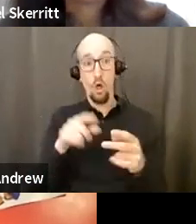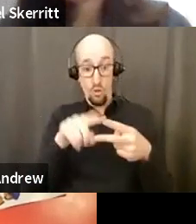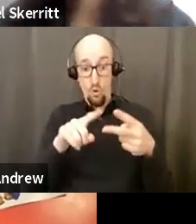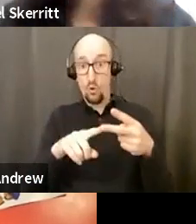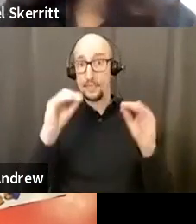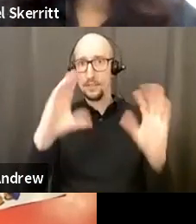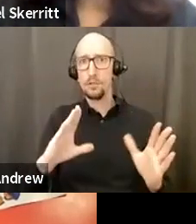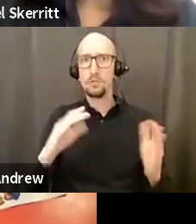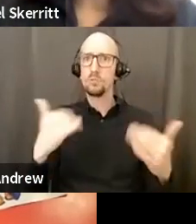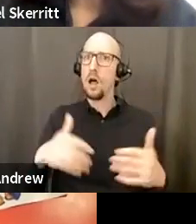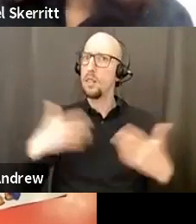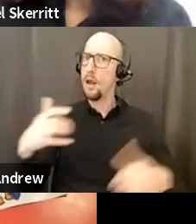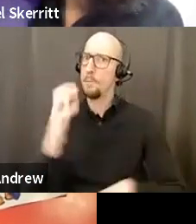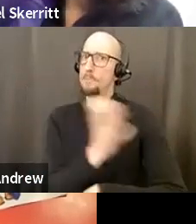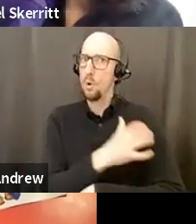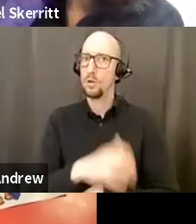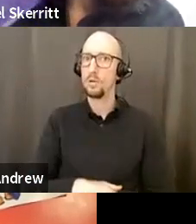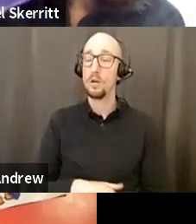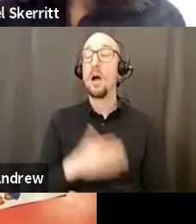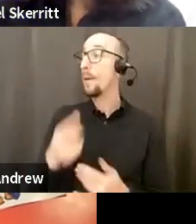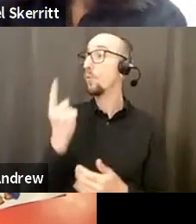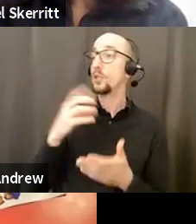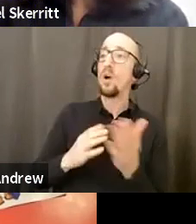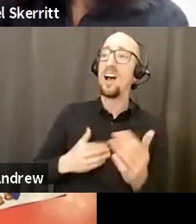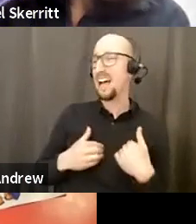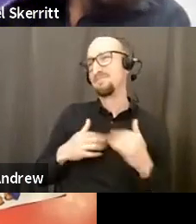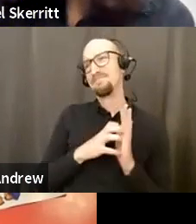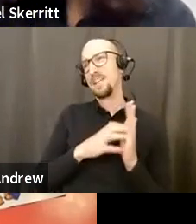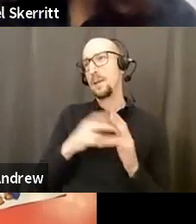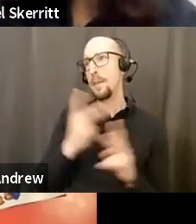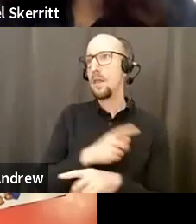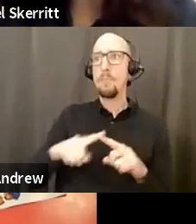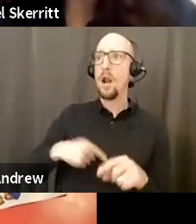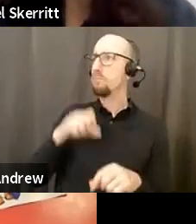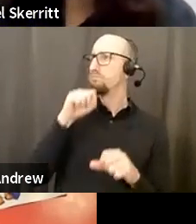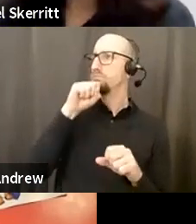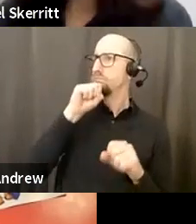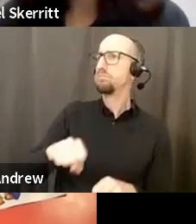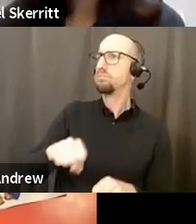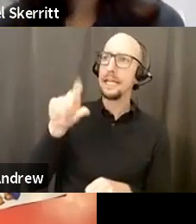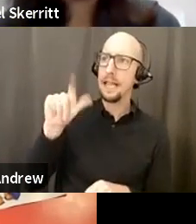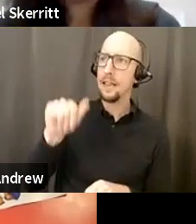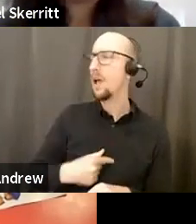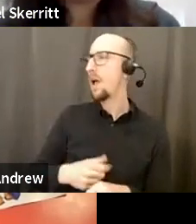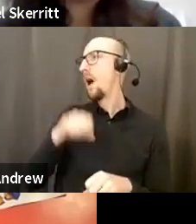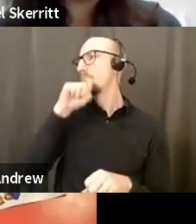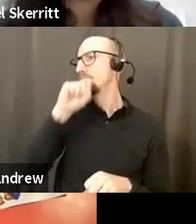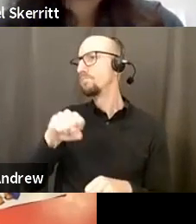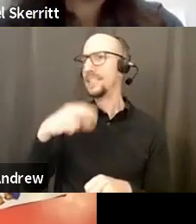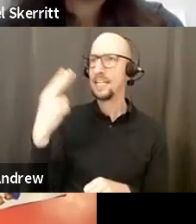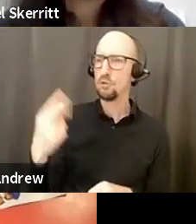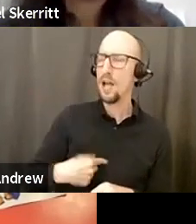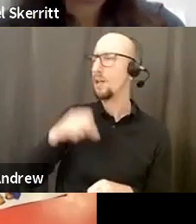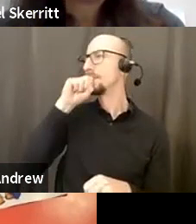best in math, but I'm really strong in ELA, science, and history, I still could be part of the eligibility pool to